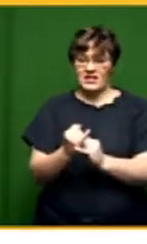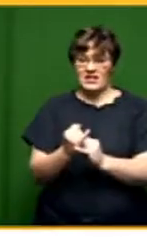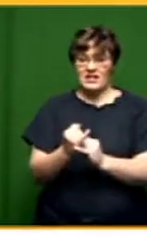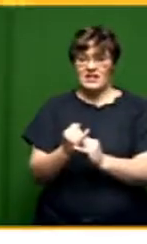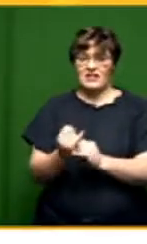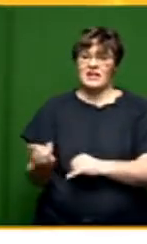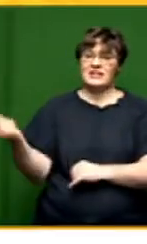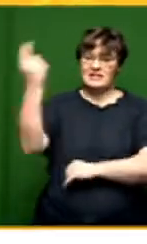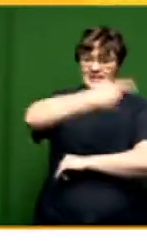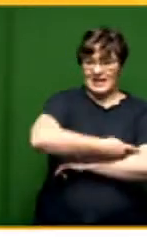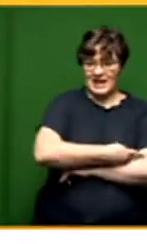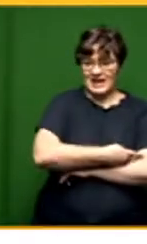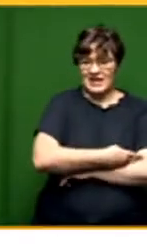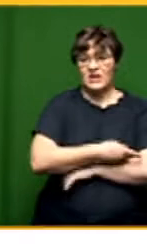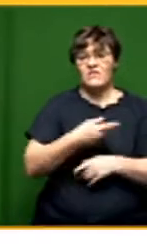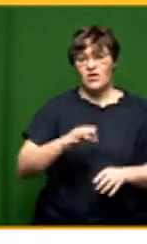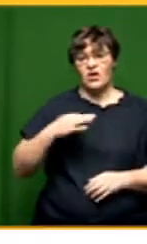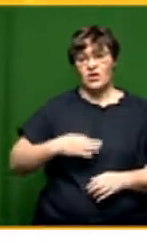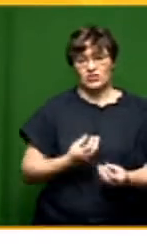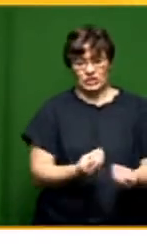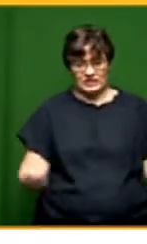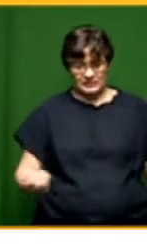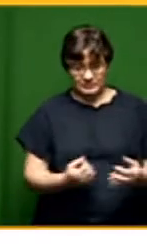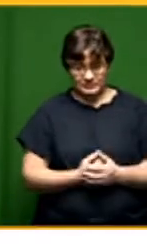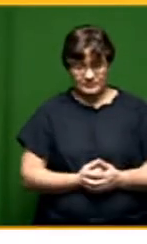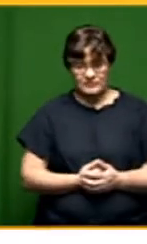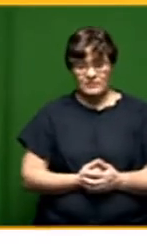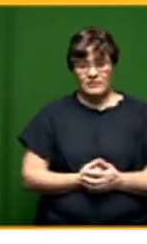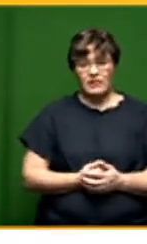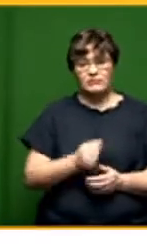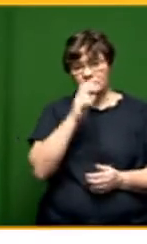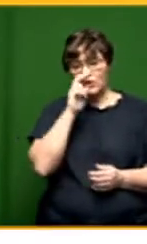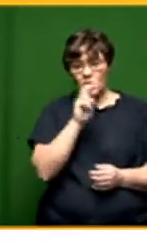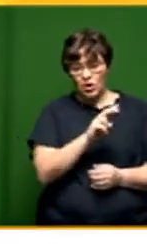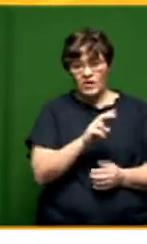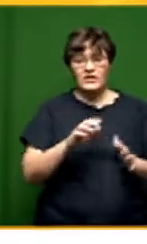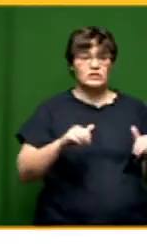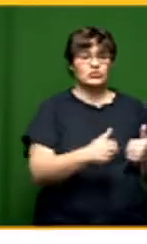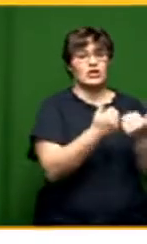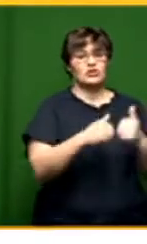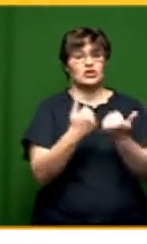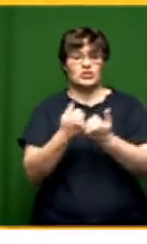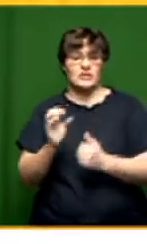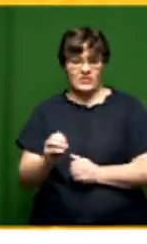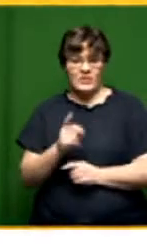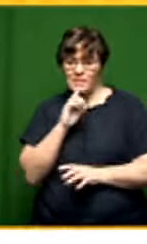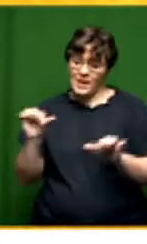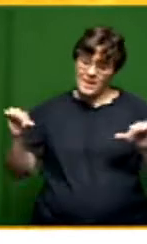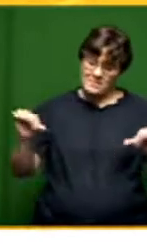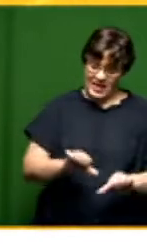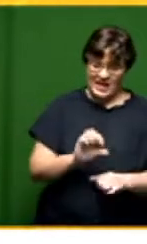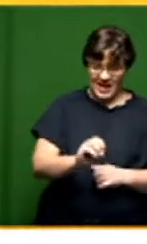the World Day of the Girl Child, and just looking at some of the challenges there. But I believe we have Sarah